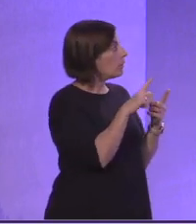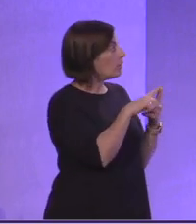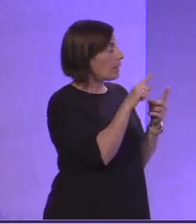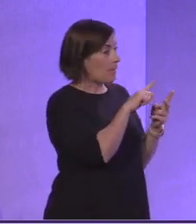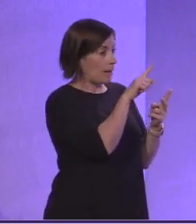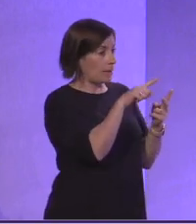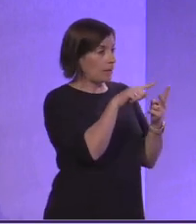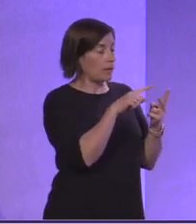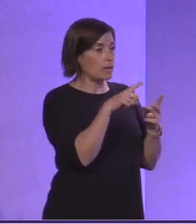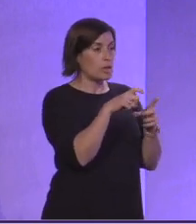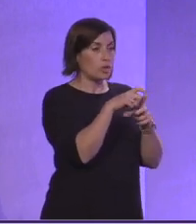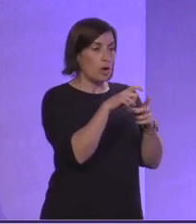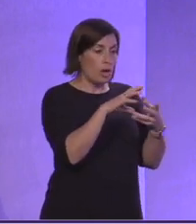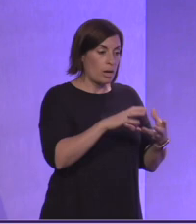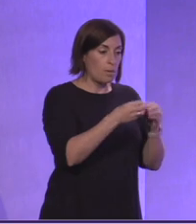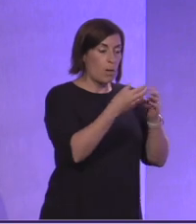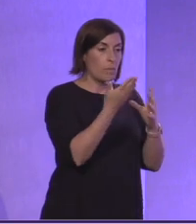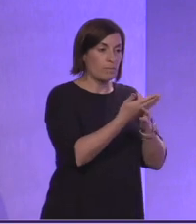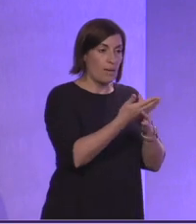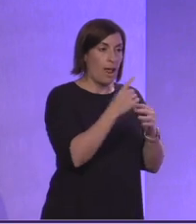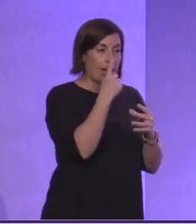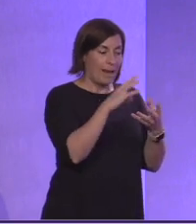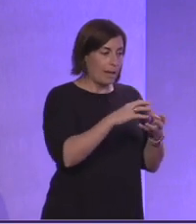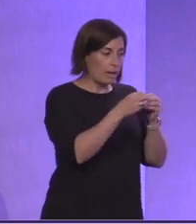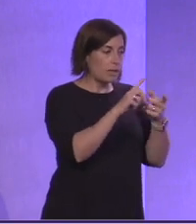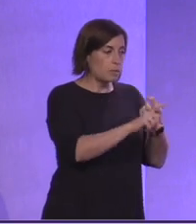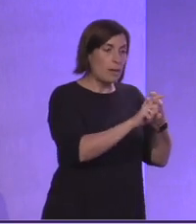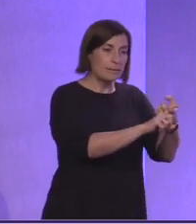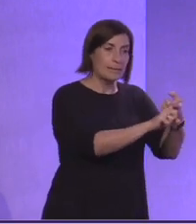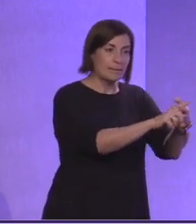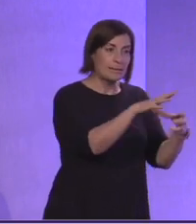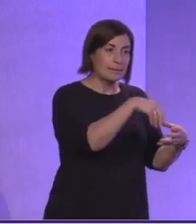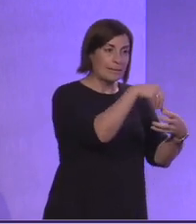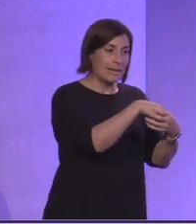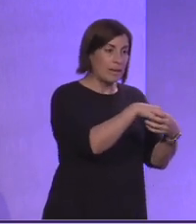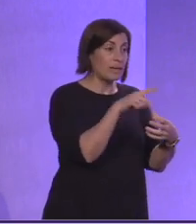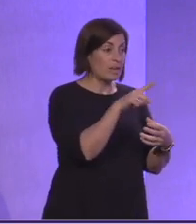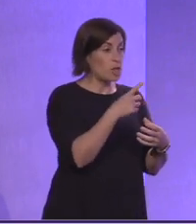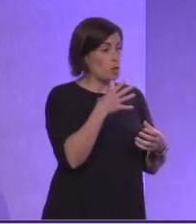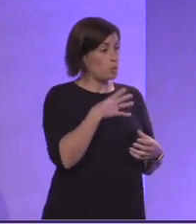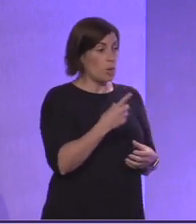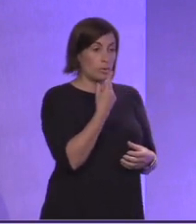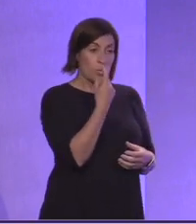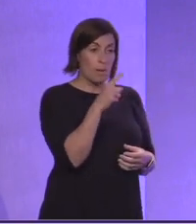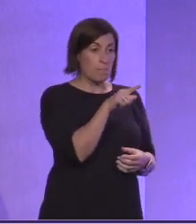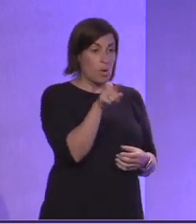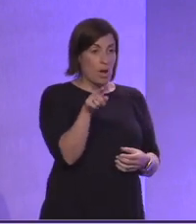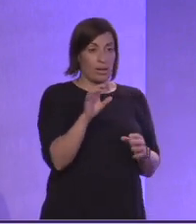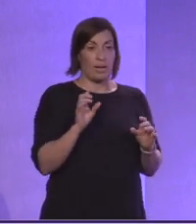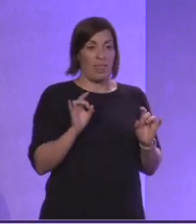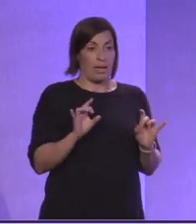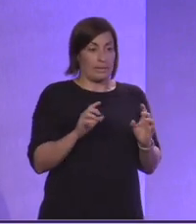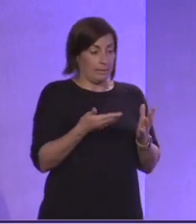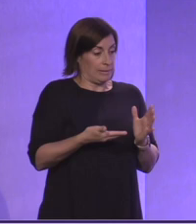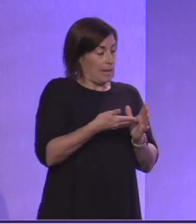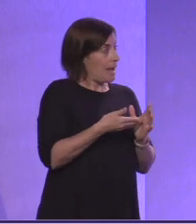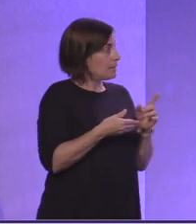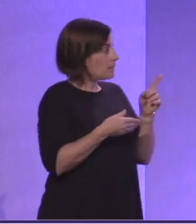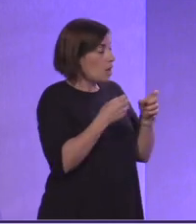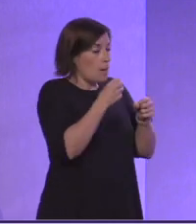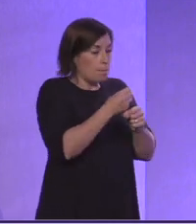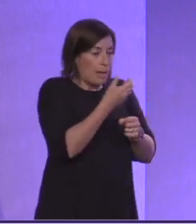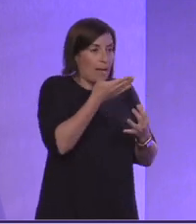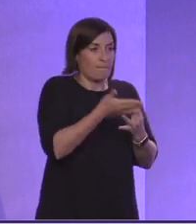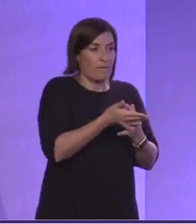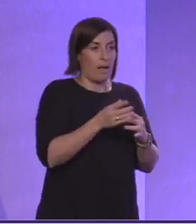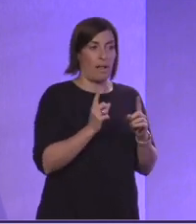any third-party dependencies, such as databases. And all I really want you to do is to add a makefile. Nice and simple. But first,